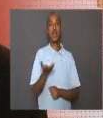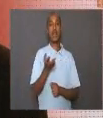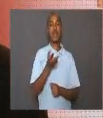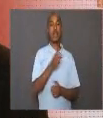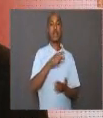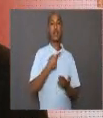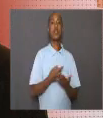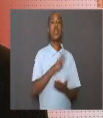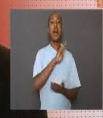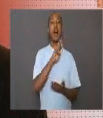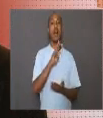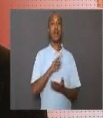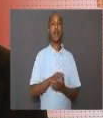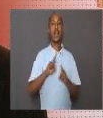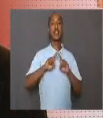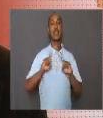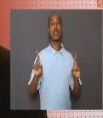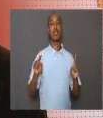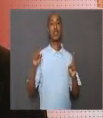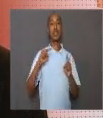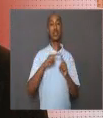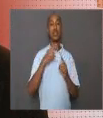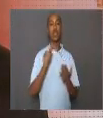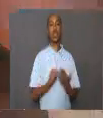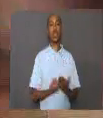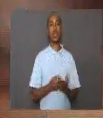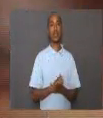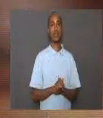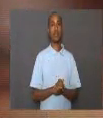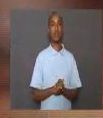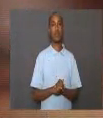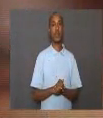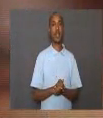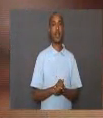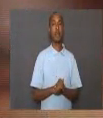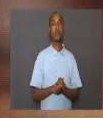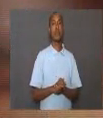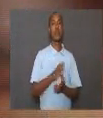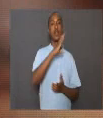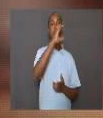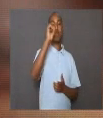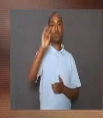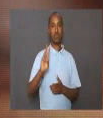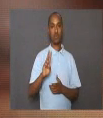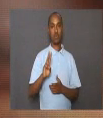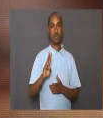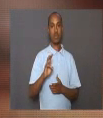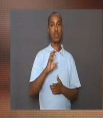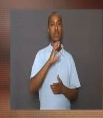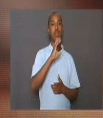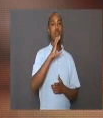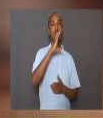there are a few exceptions to this. While carbon dioxide,